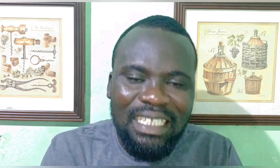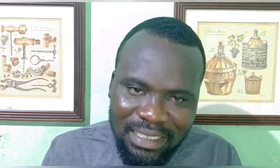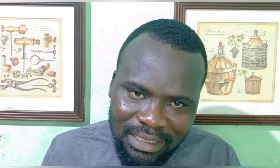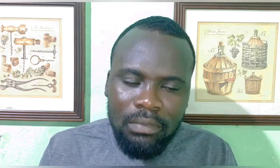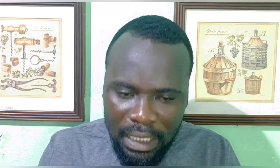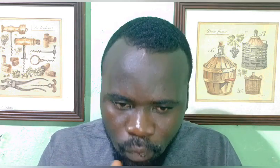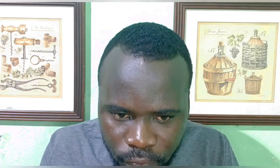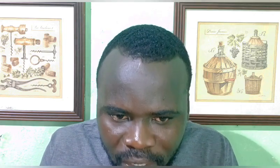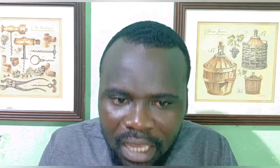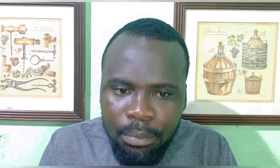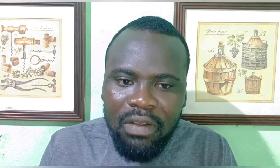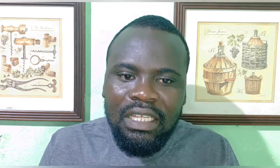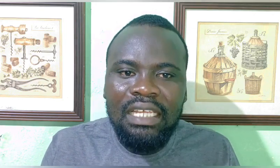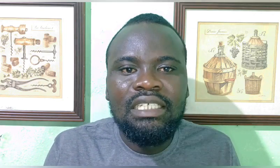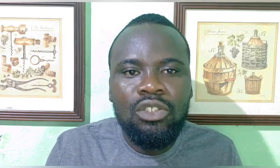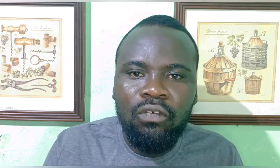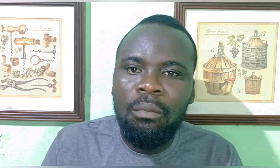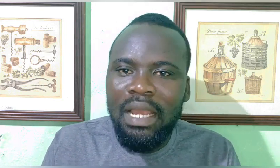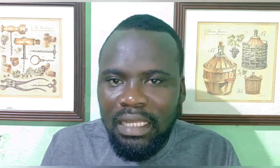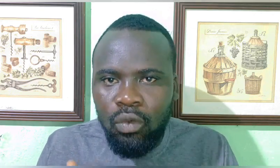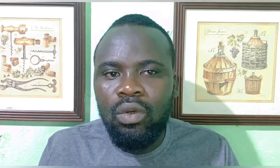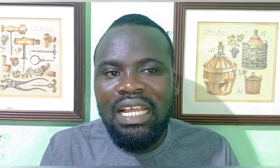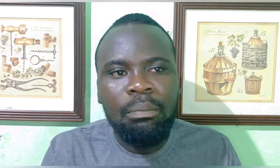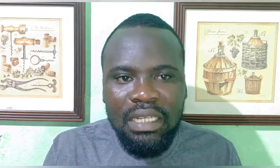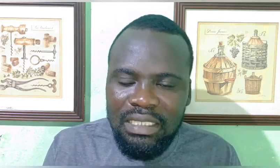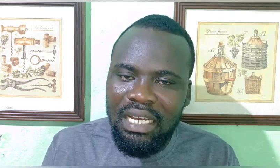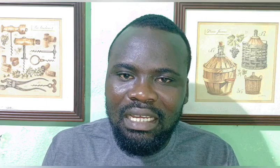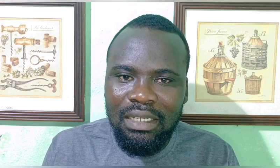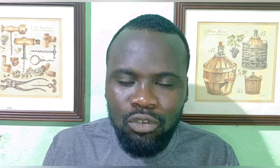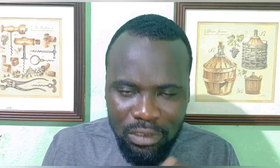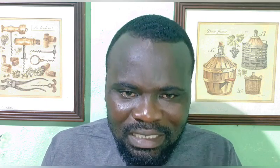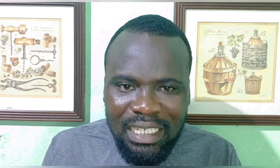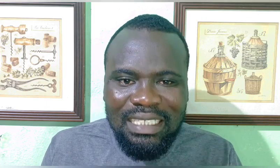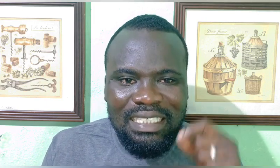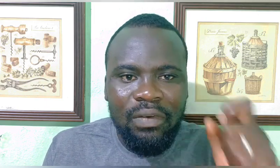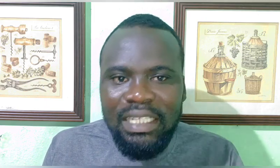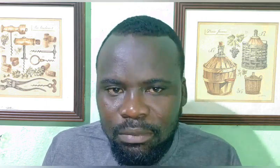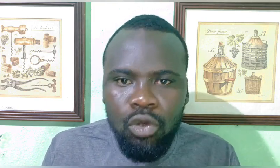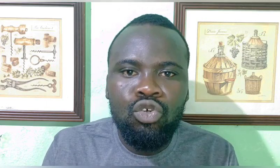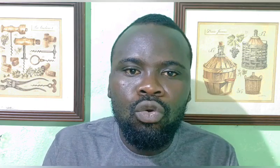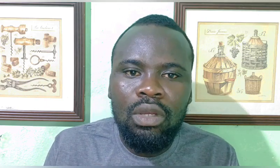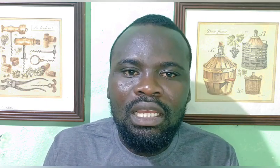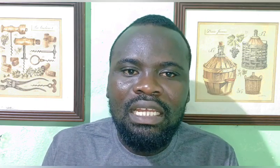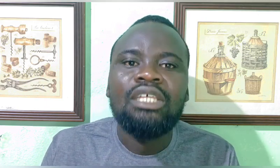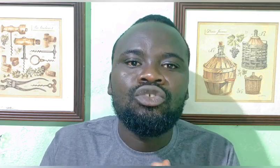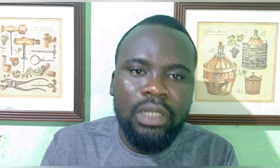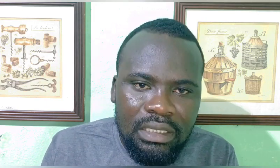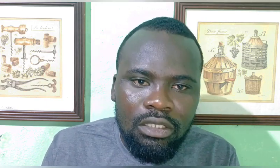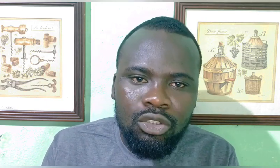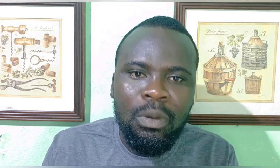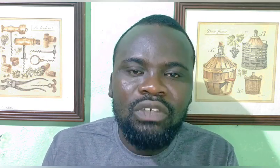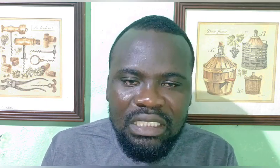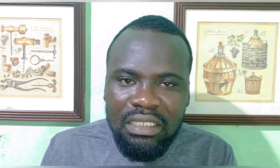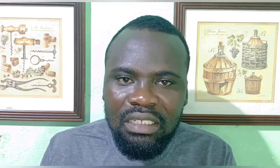year, then and oh, share privatization of my no companies are. You think it is the writing because on the